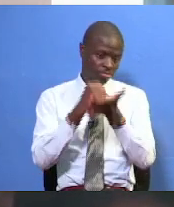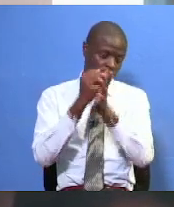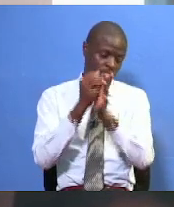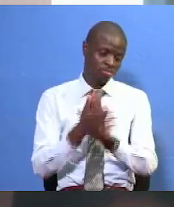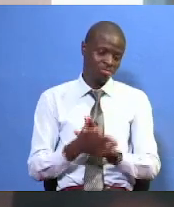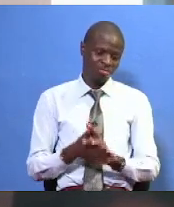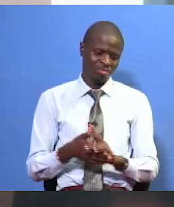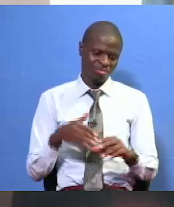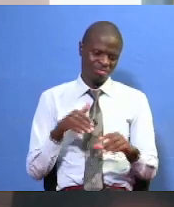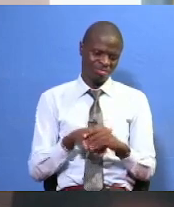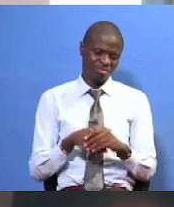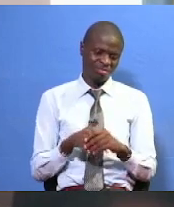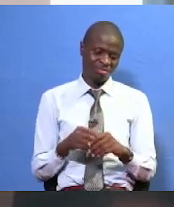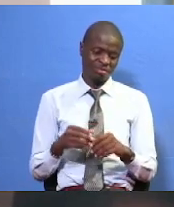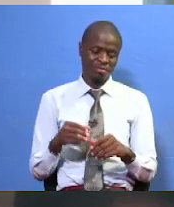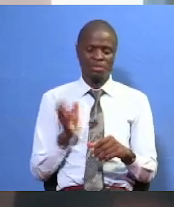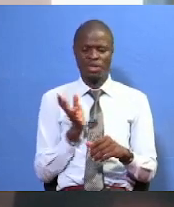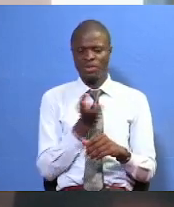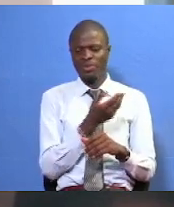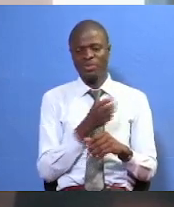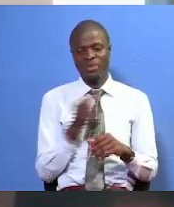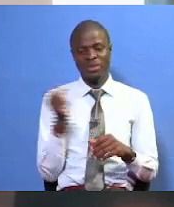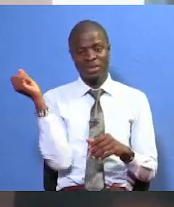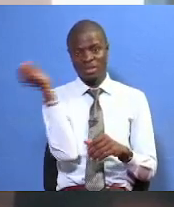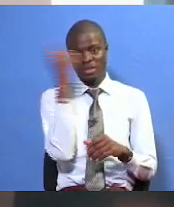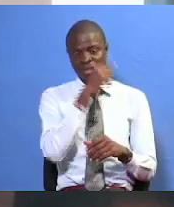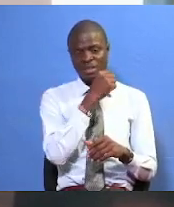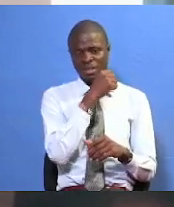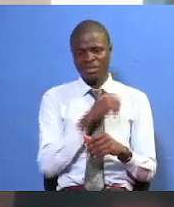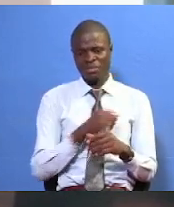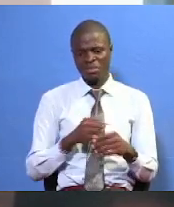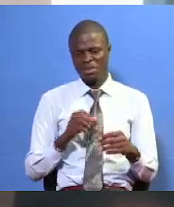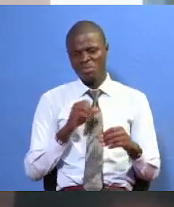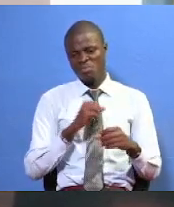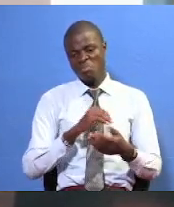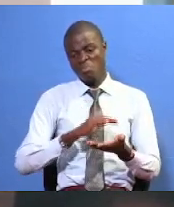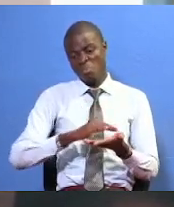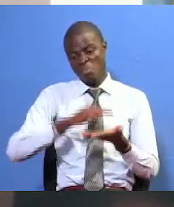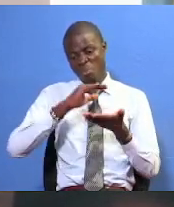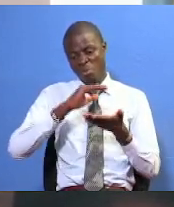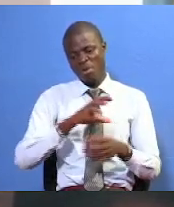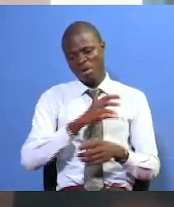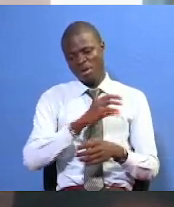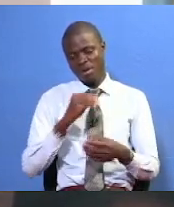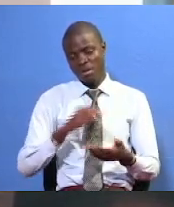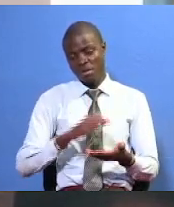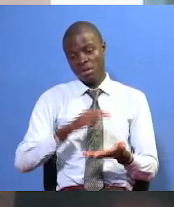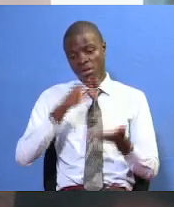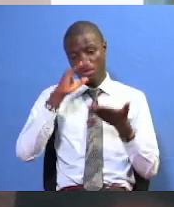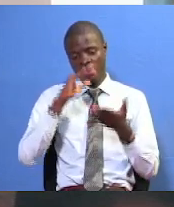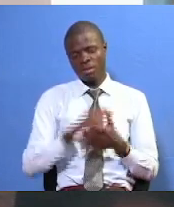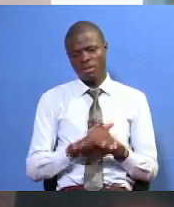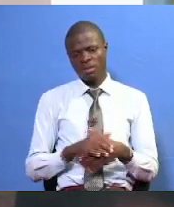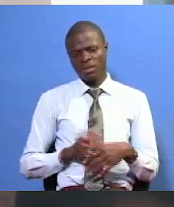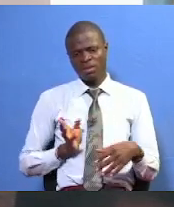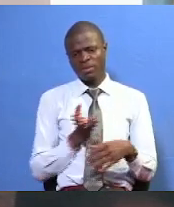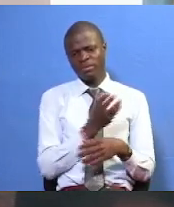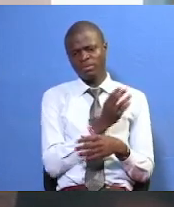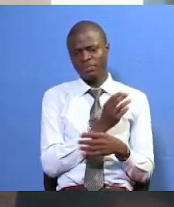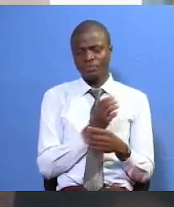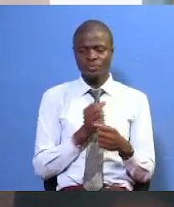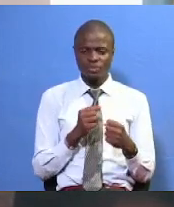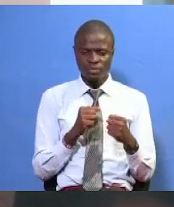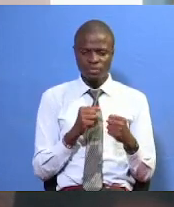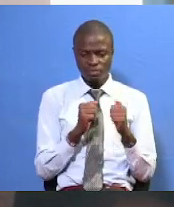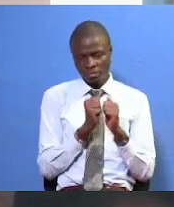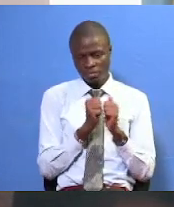As we graduate more and more students, we desire to see the alumni numbers grow in equal measure.